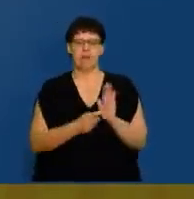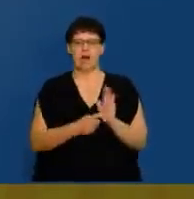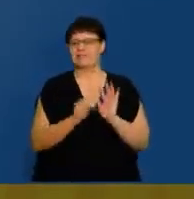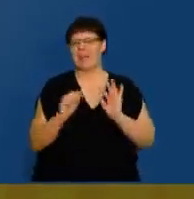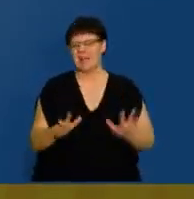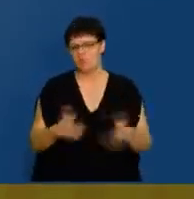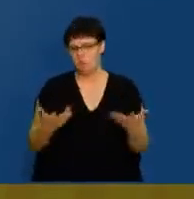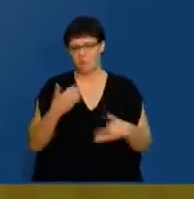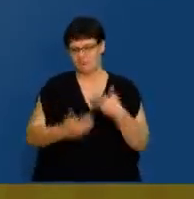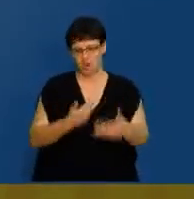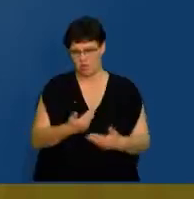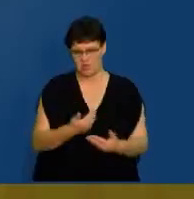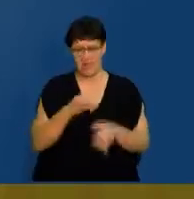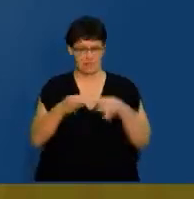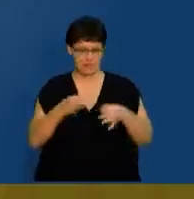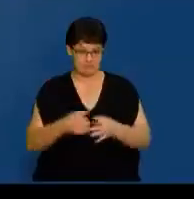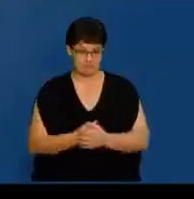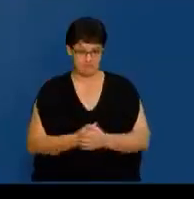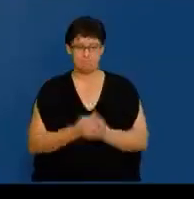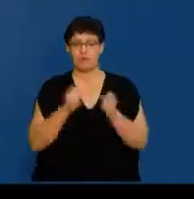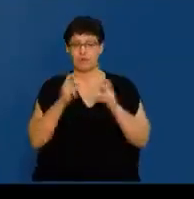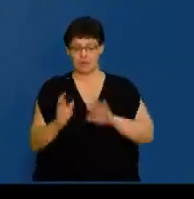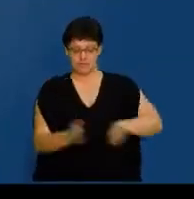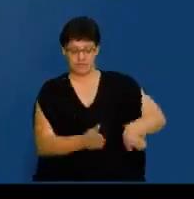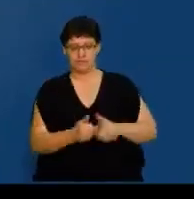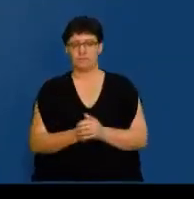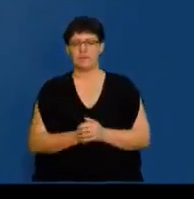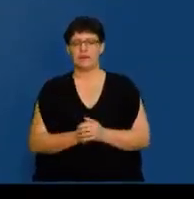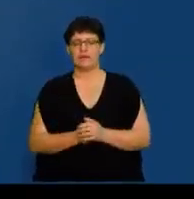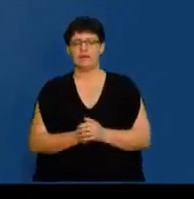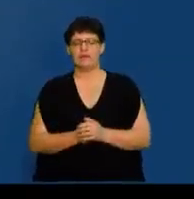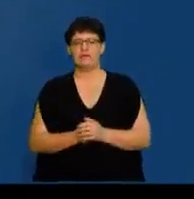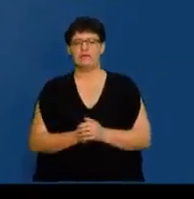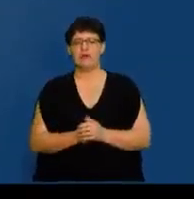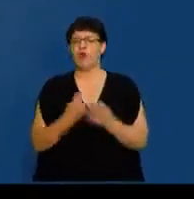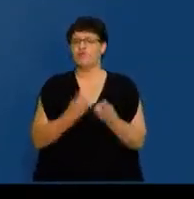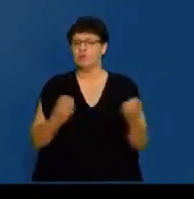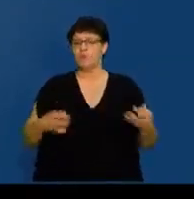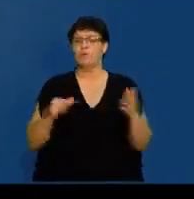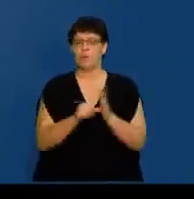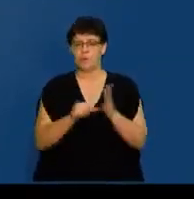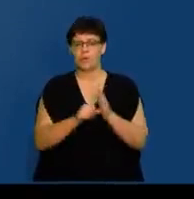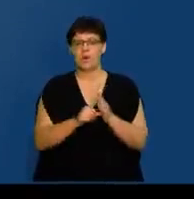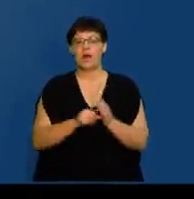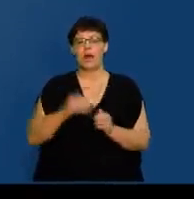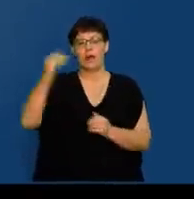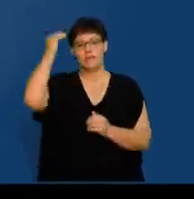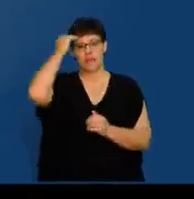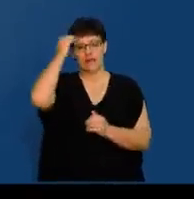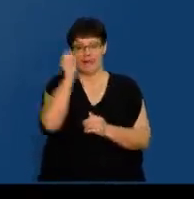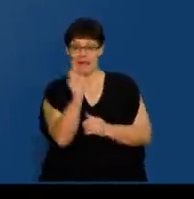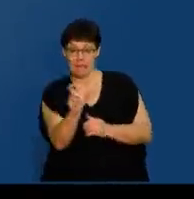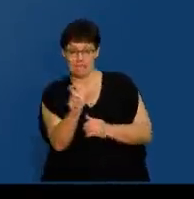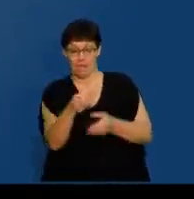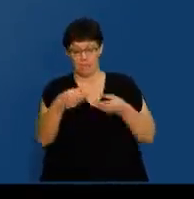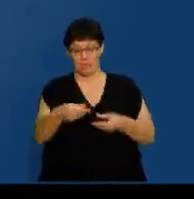a process. Okay. Guys, there's an important resource called the Mind the Gap booklet, and that booklet